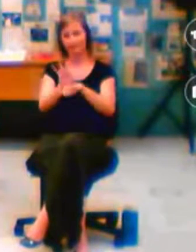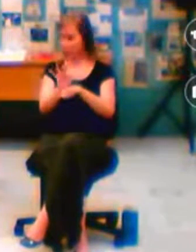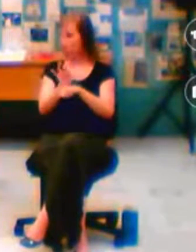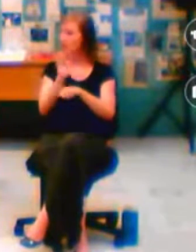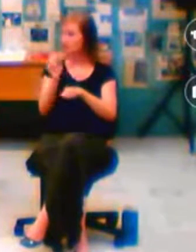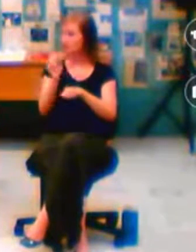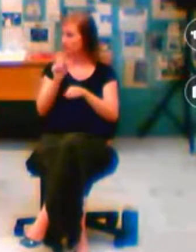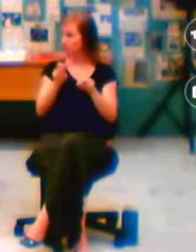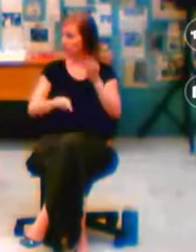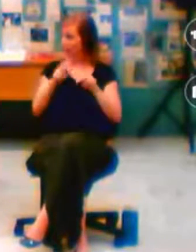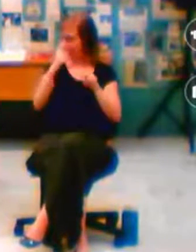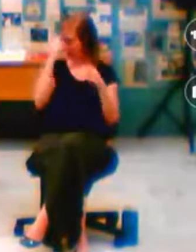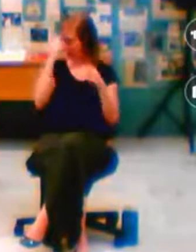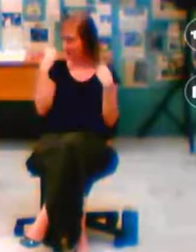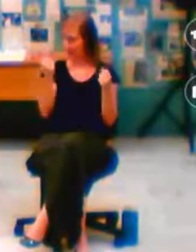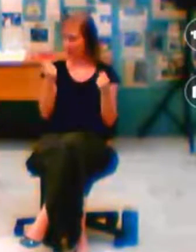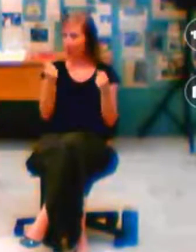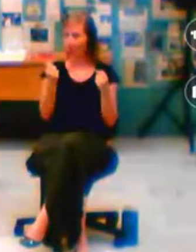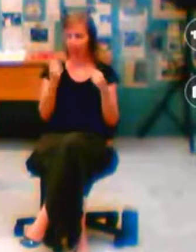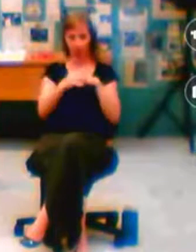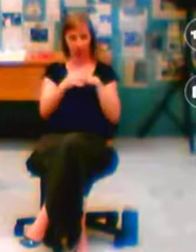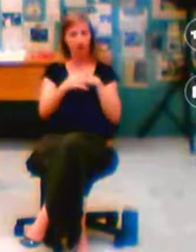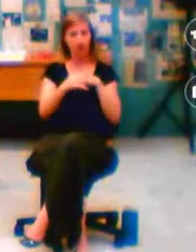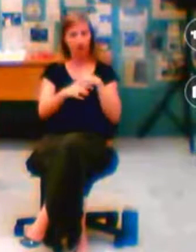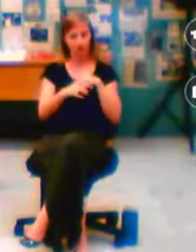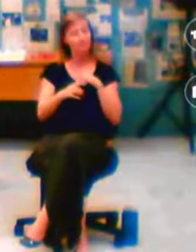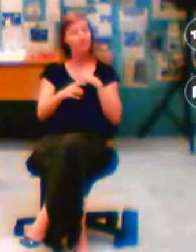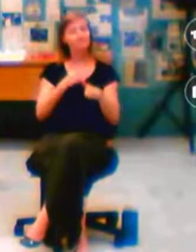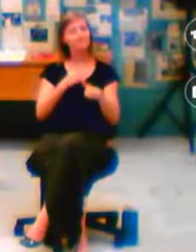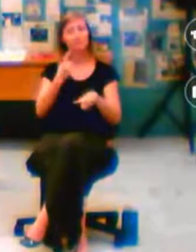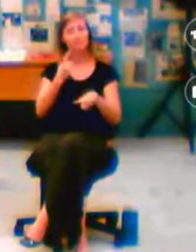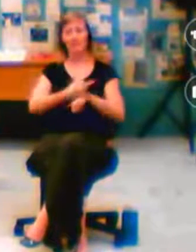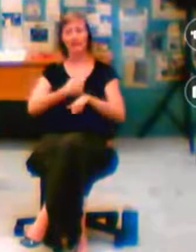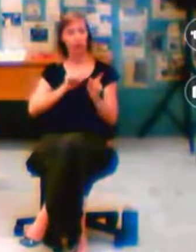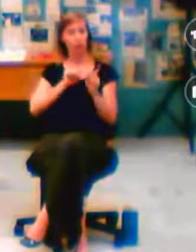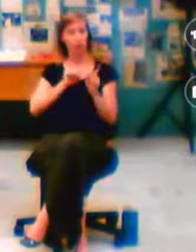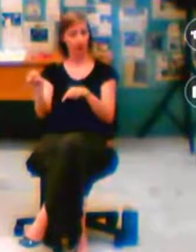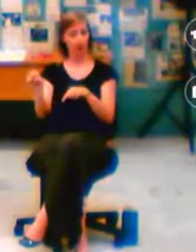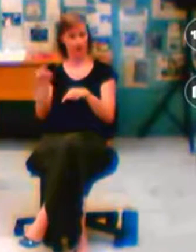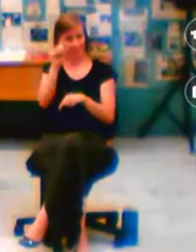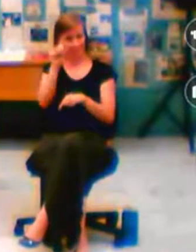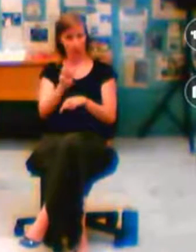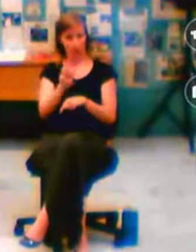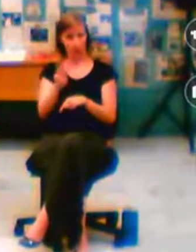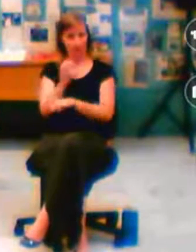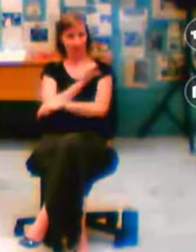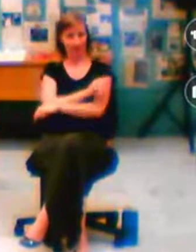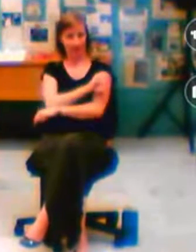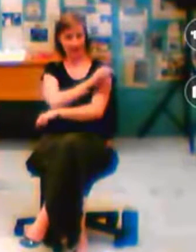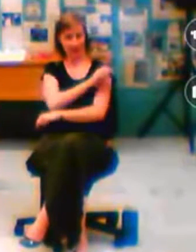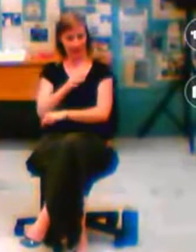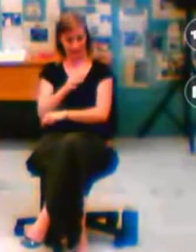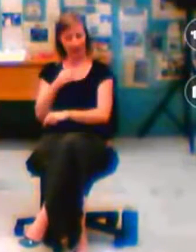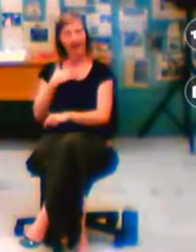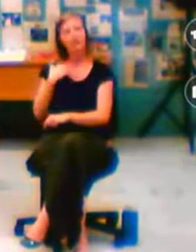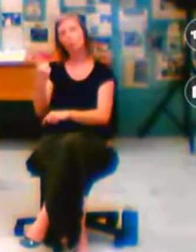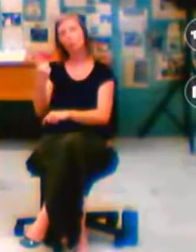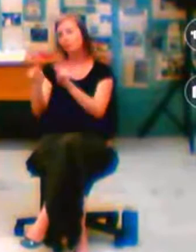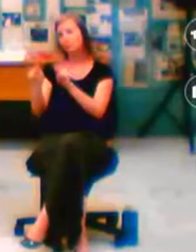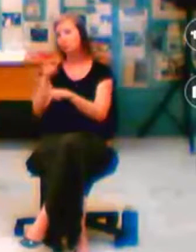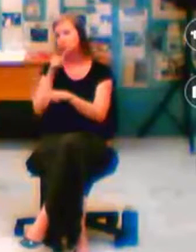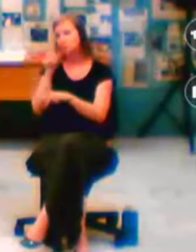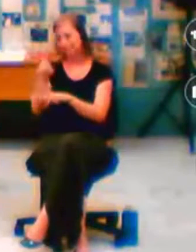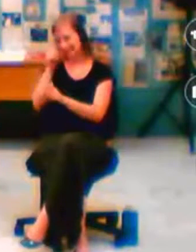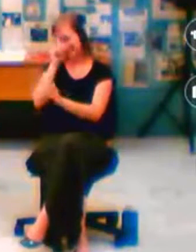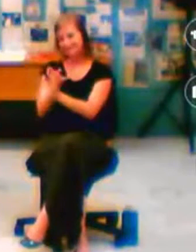You want to go first, Senator? Sure. So I actually am on the task force to look at mental health